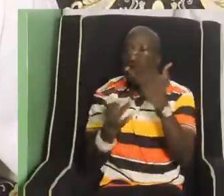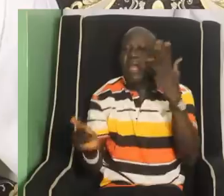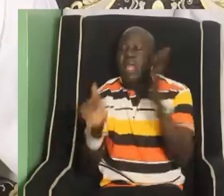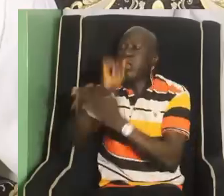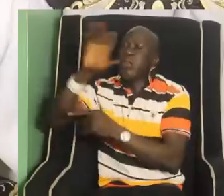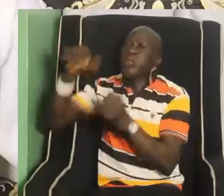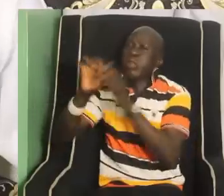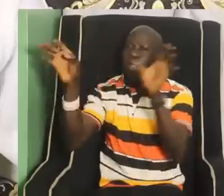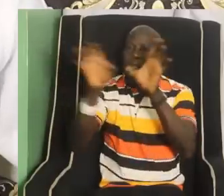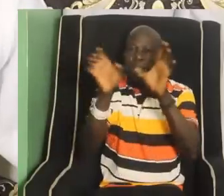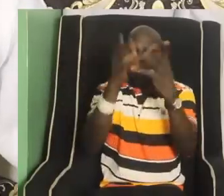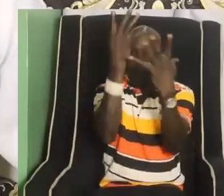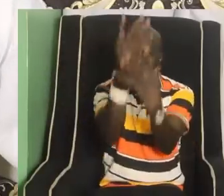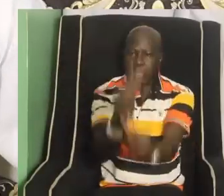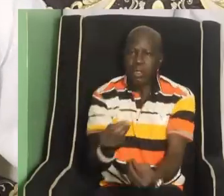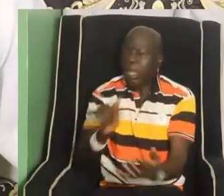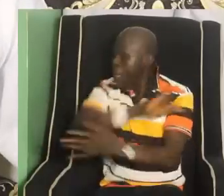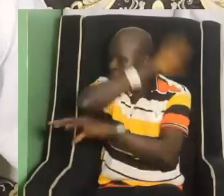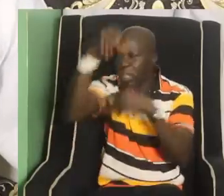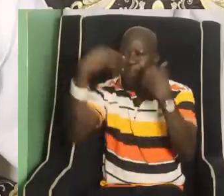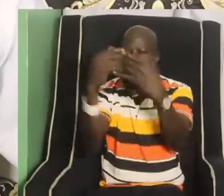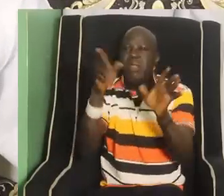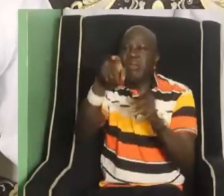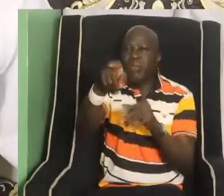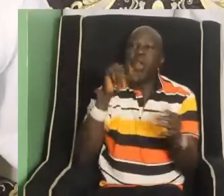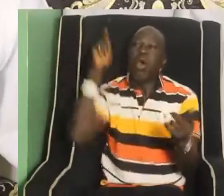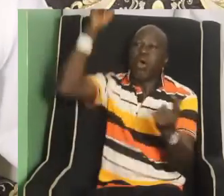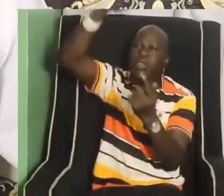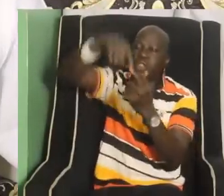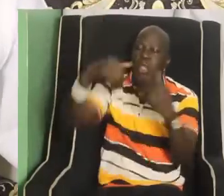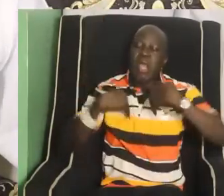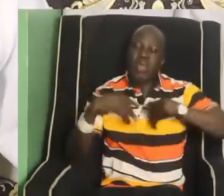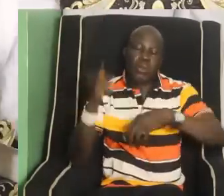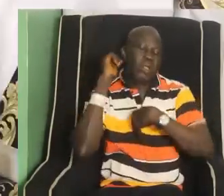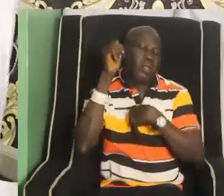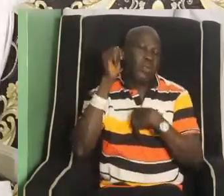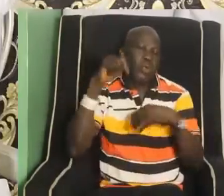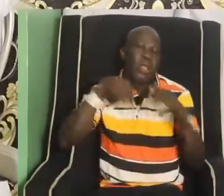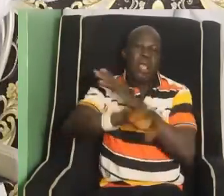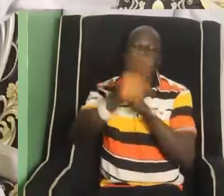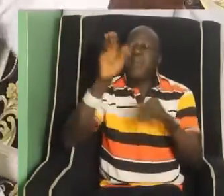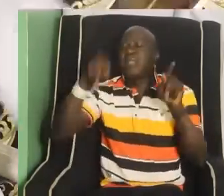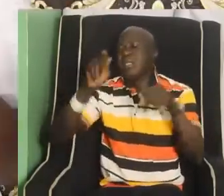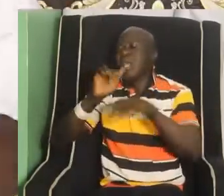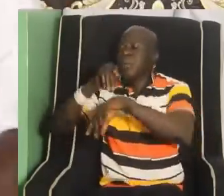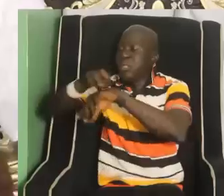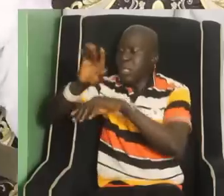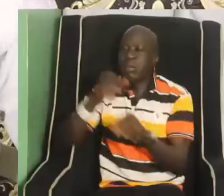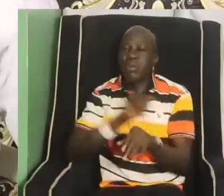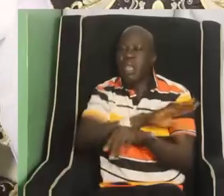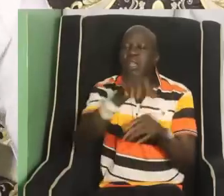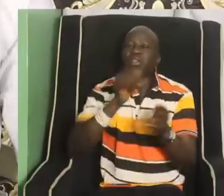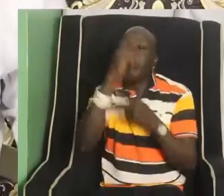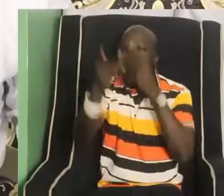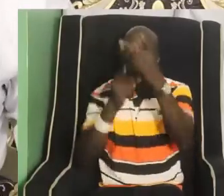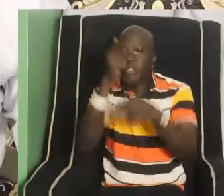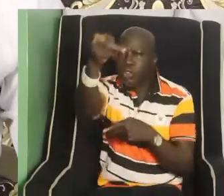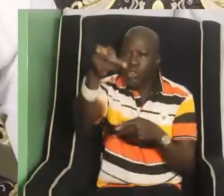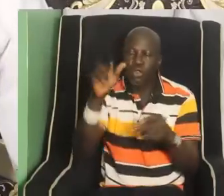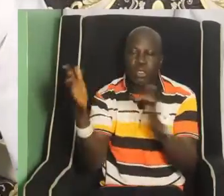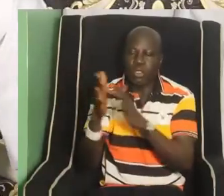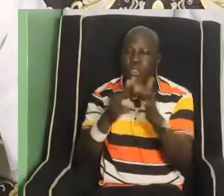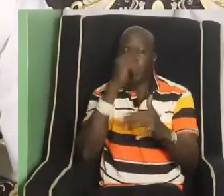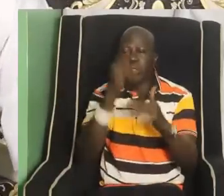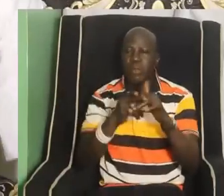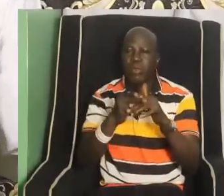your case must be settled. I will not leave until you have testimony. Until you have testimony. Any minister, the Lord has sent you. Oh my, be here. We don't come. Visit